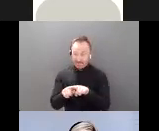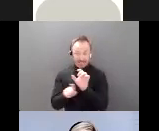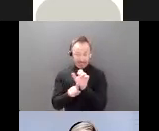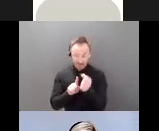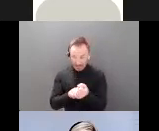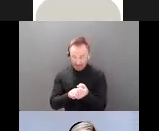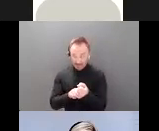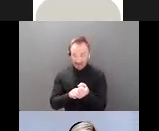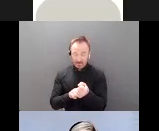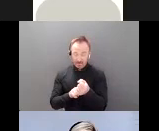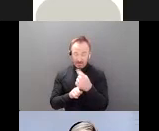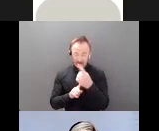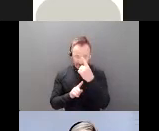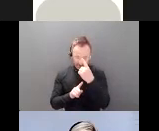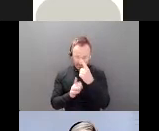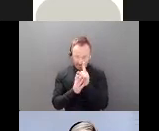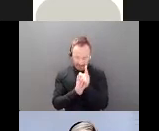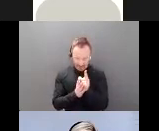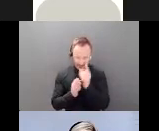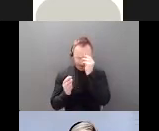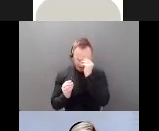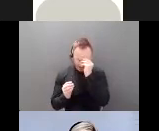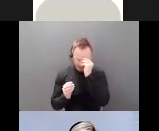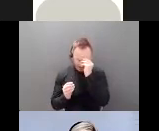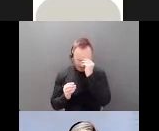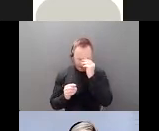it. And I'm going to say something like,